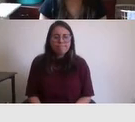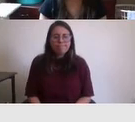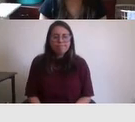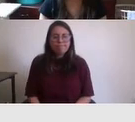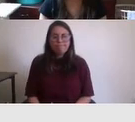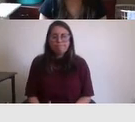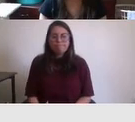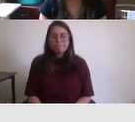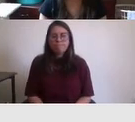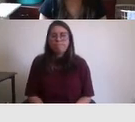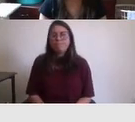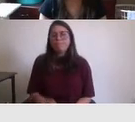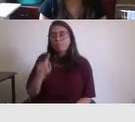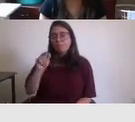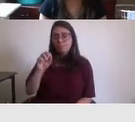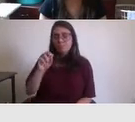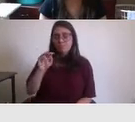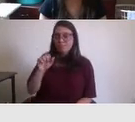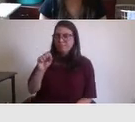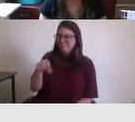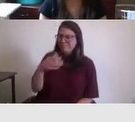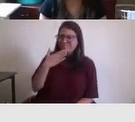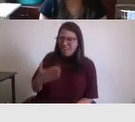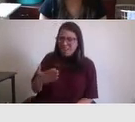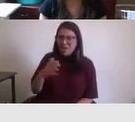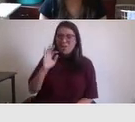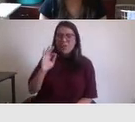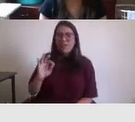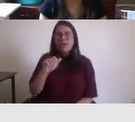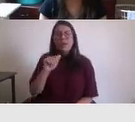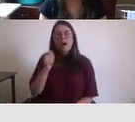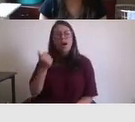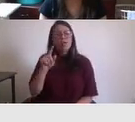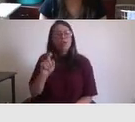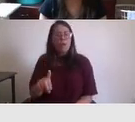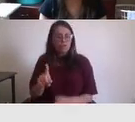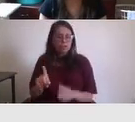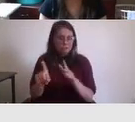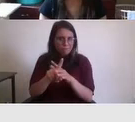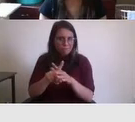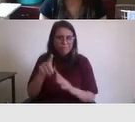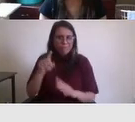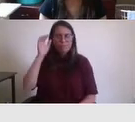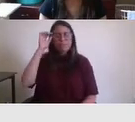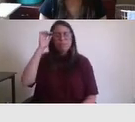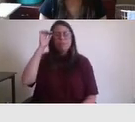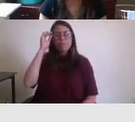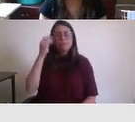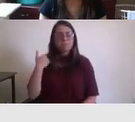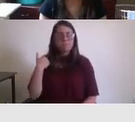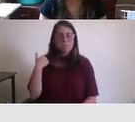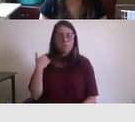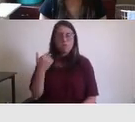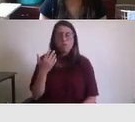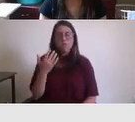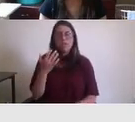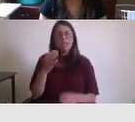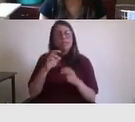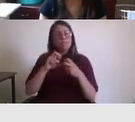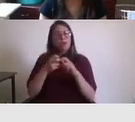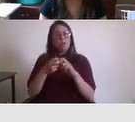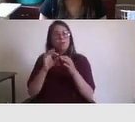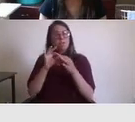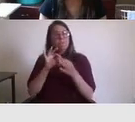And then I also thank you, Kathy. And I know another question that has come up has this issue of how